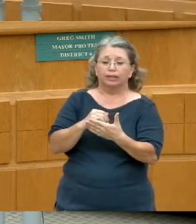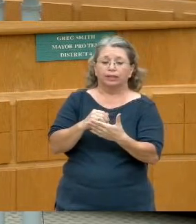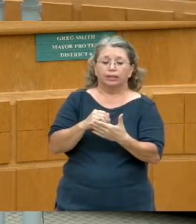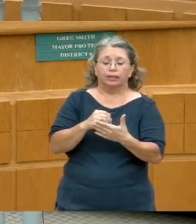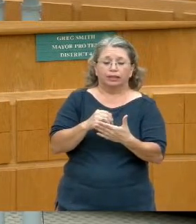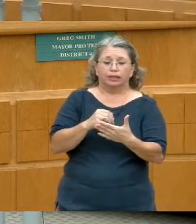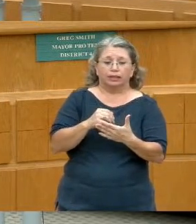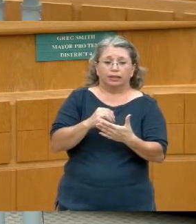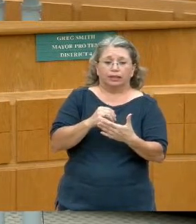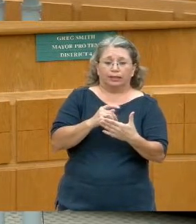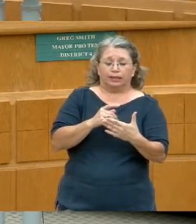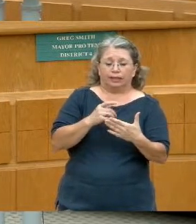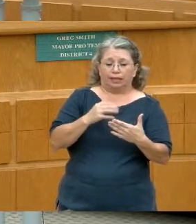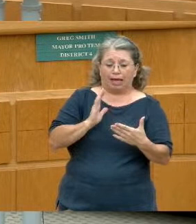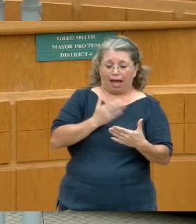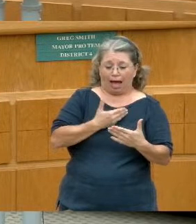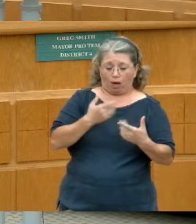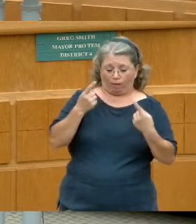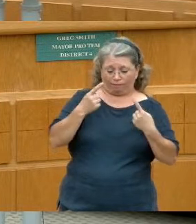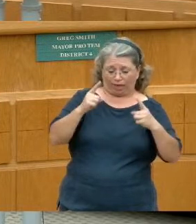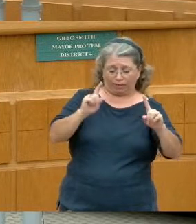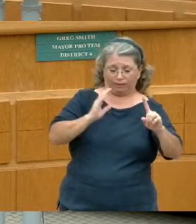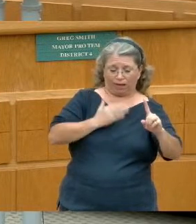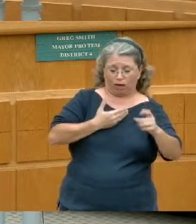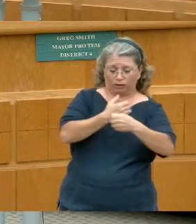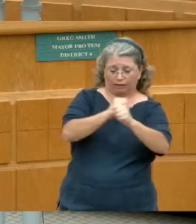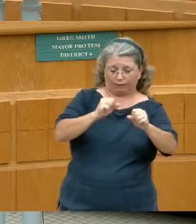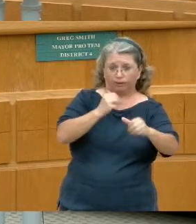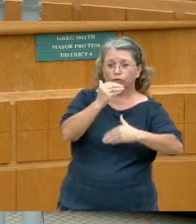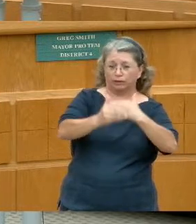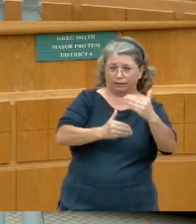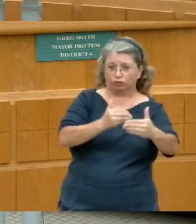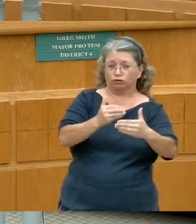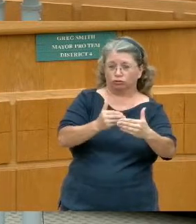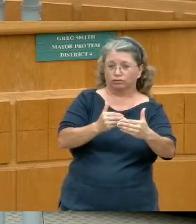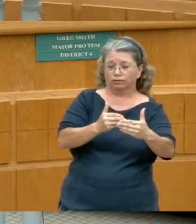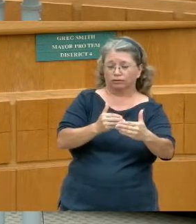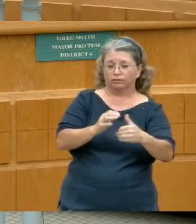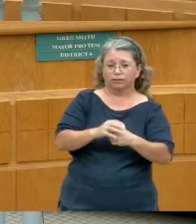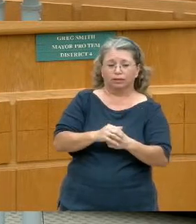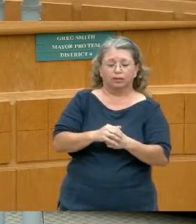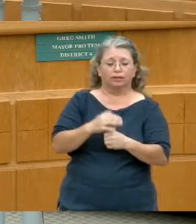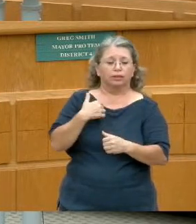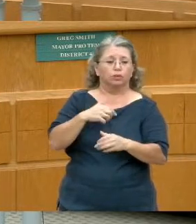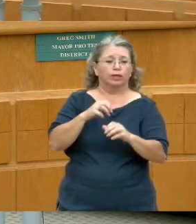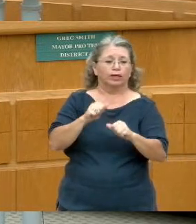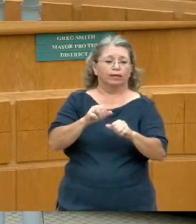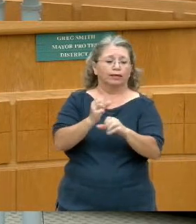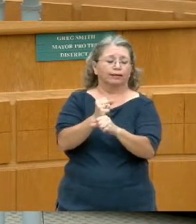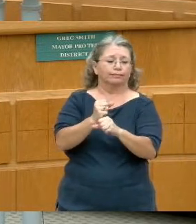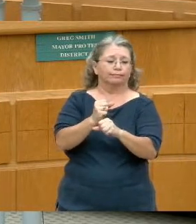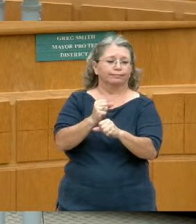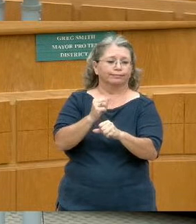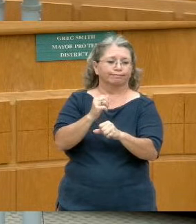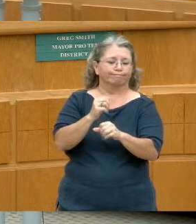to evaluate the effectiveness of the interventions and get kind of a head start on what might happen in the future.